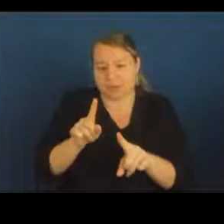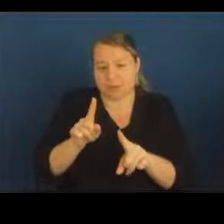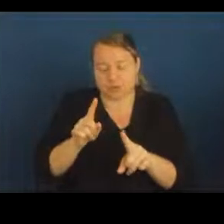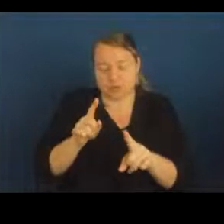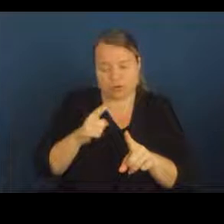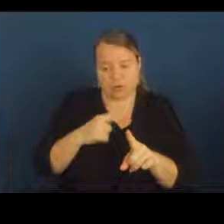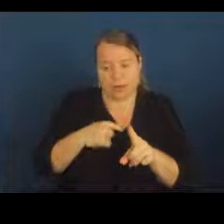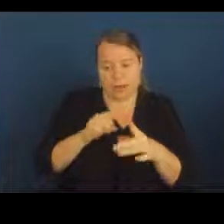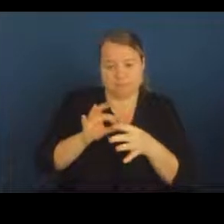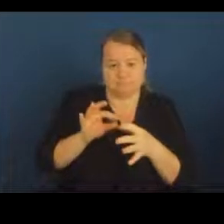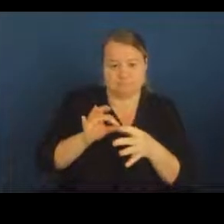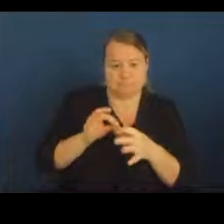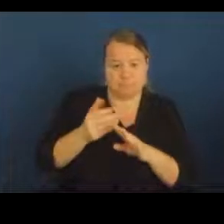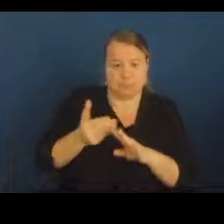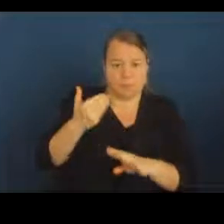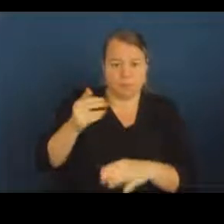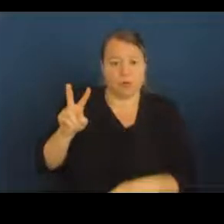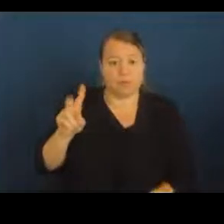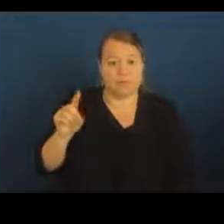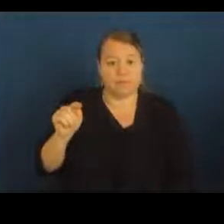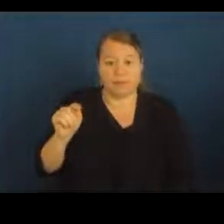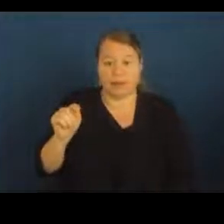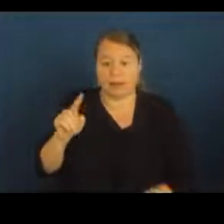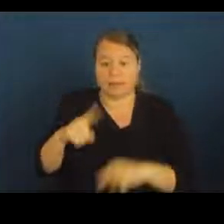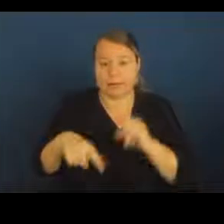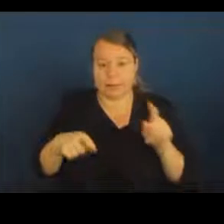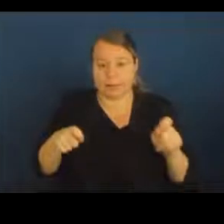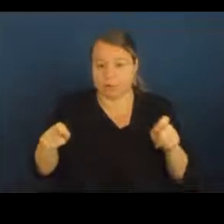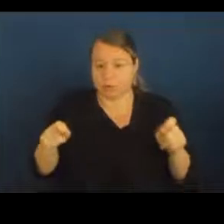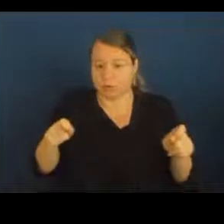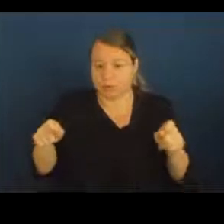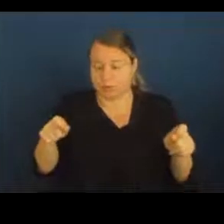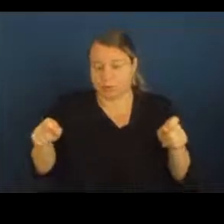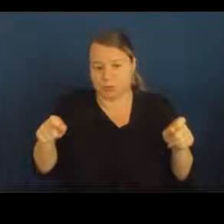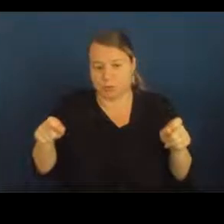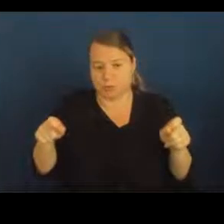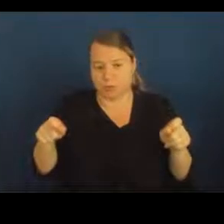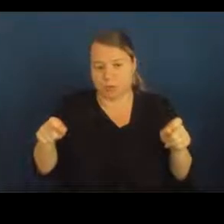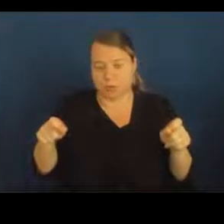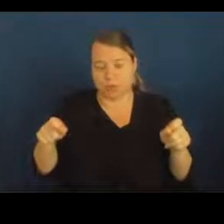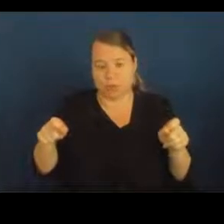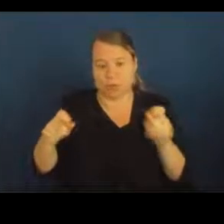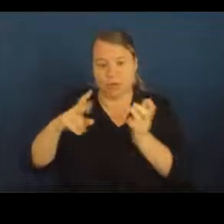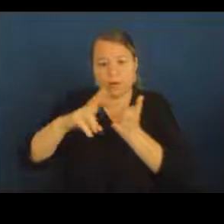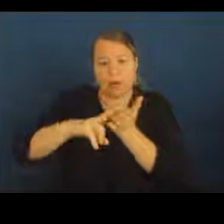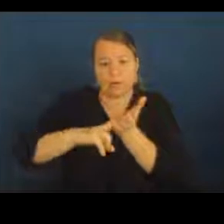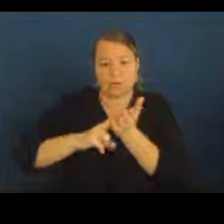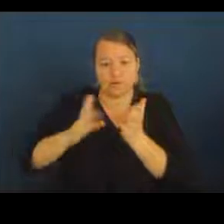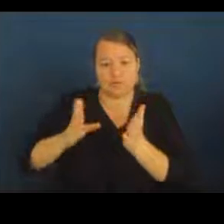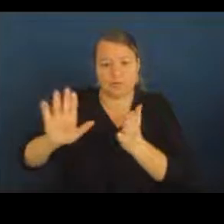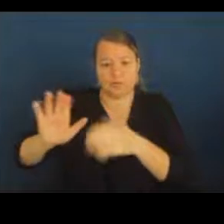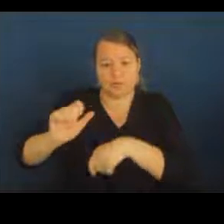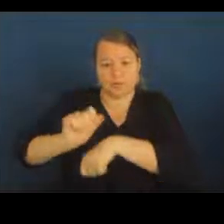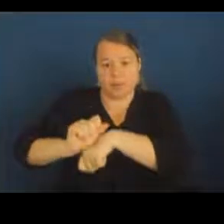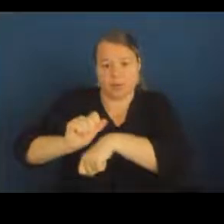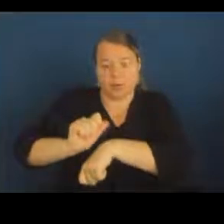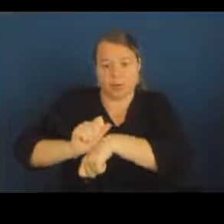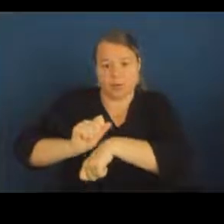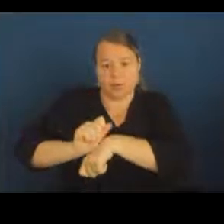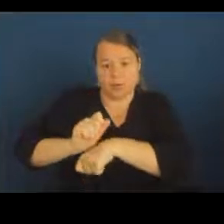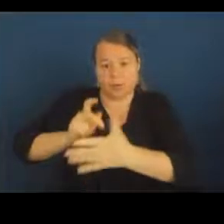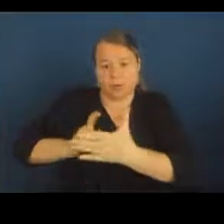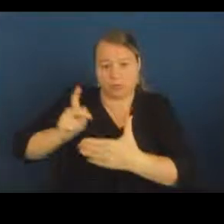that VDOT does not control the contractor's work